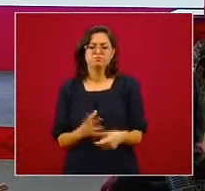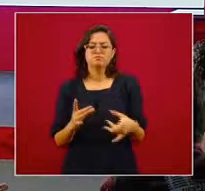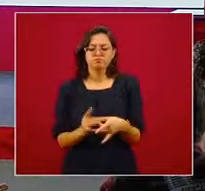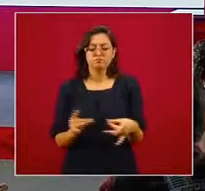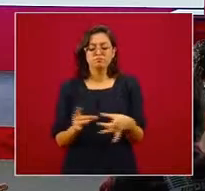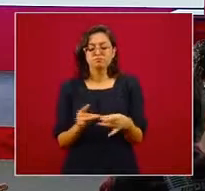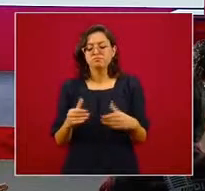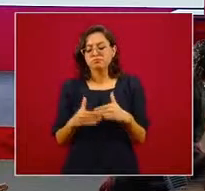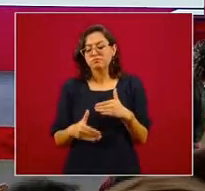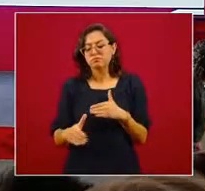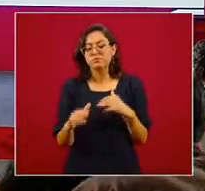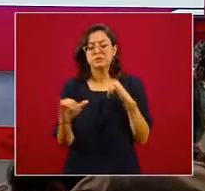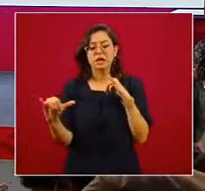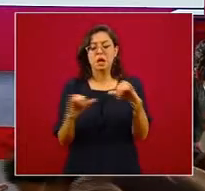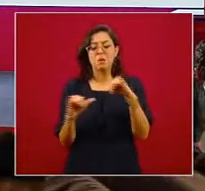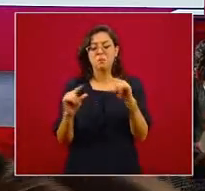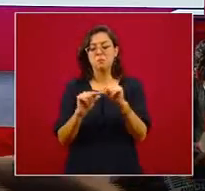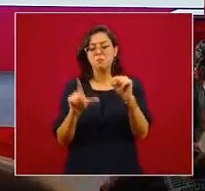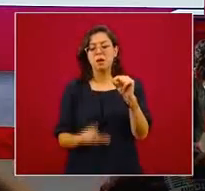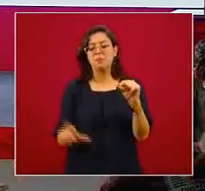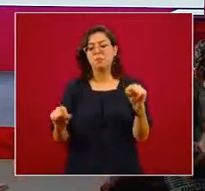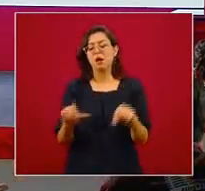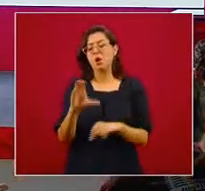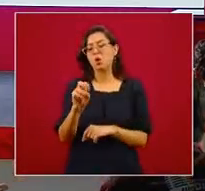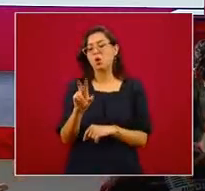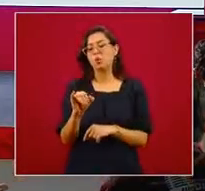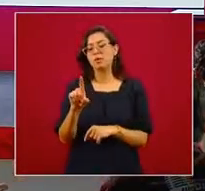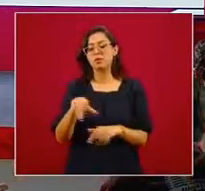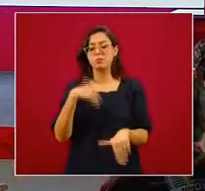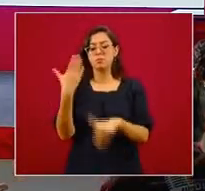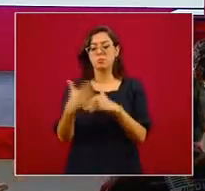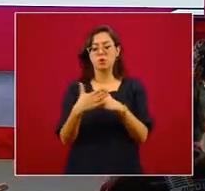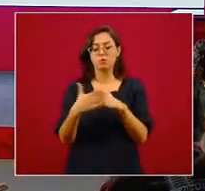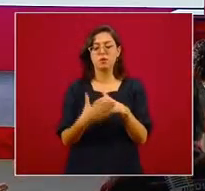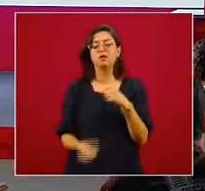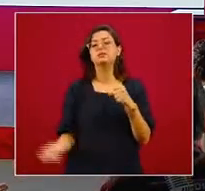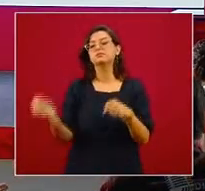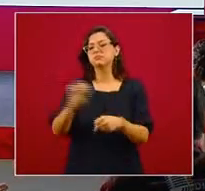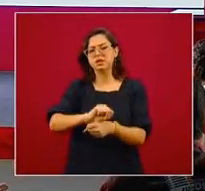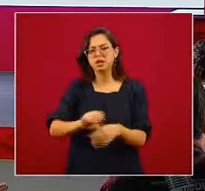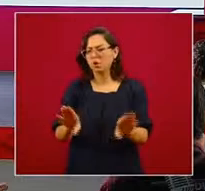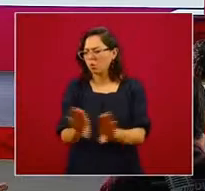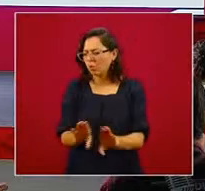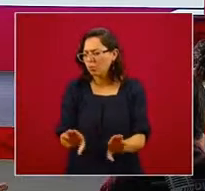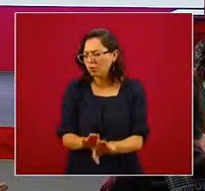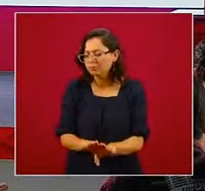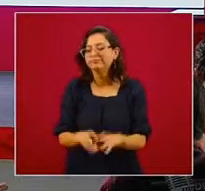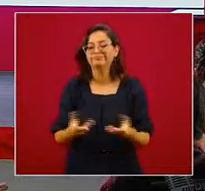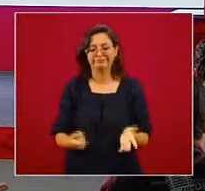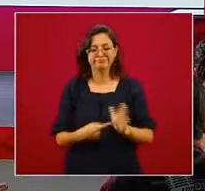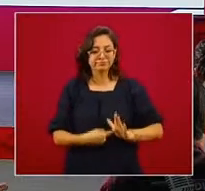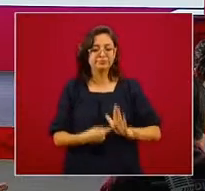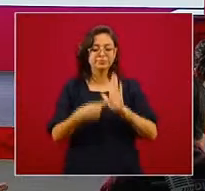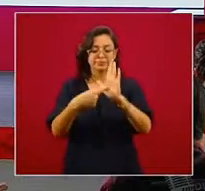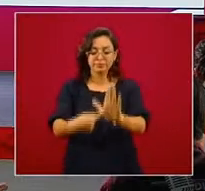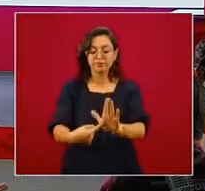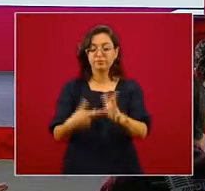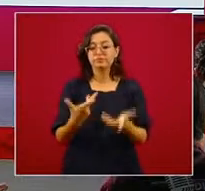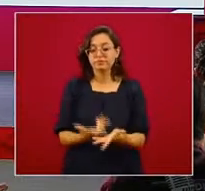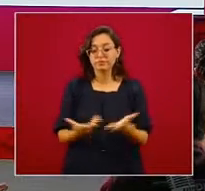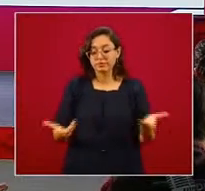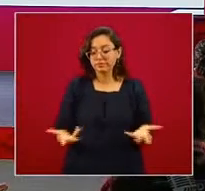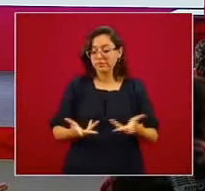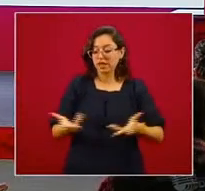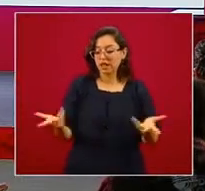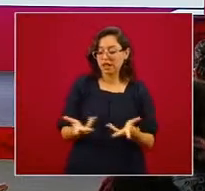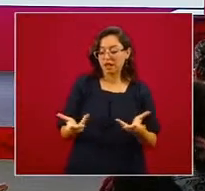few seconds, we will provide you with the map, the risk map,